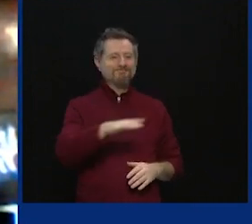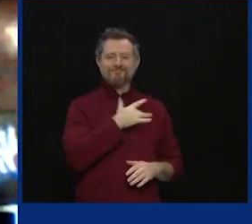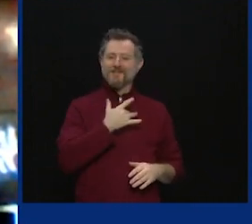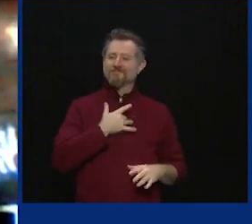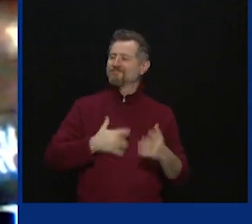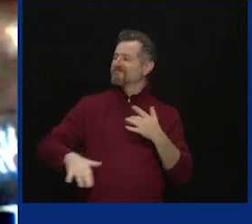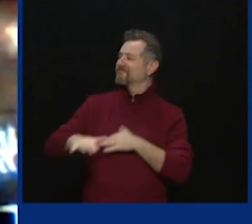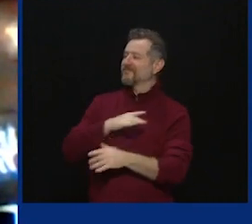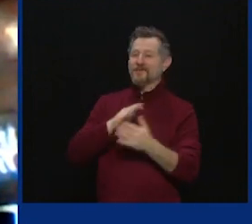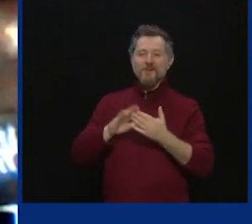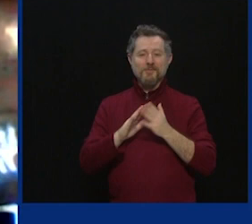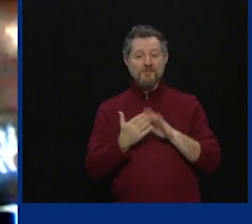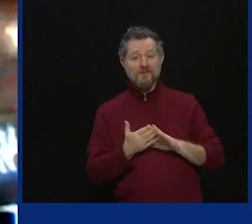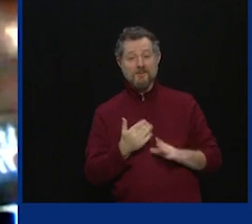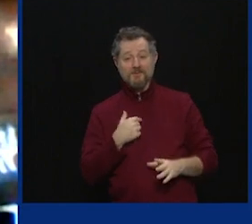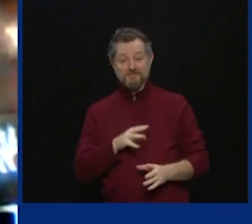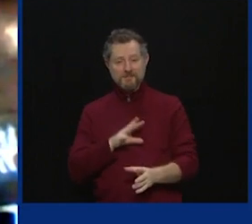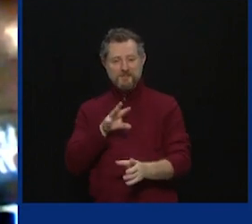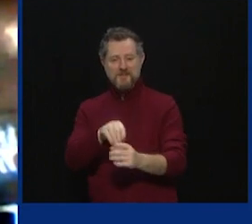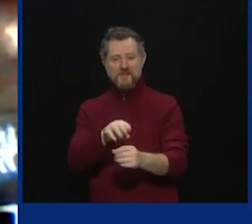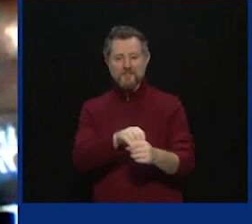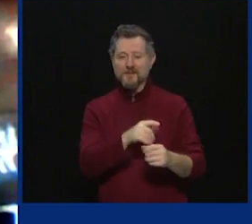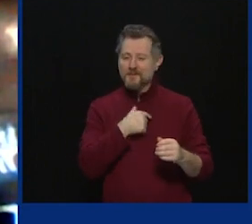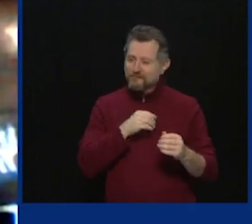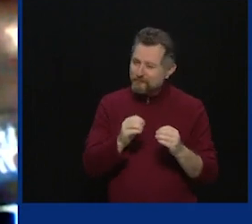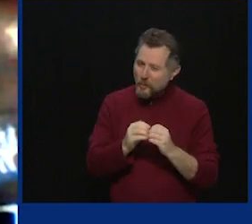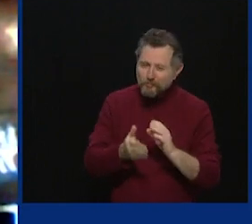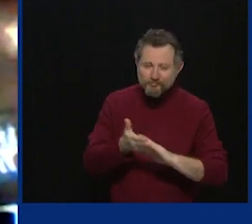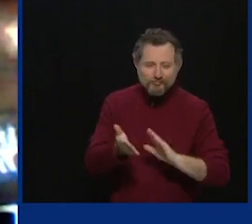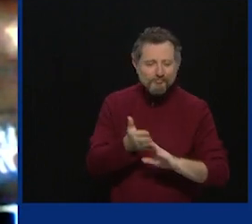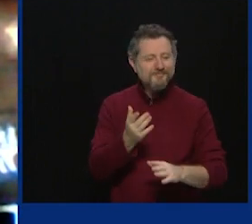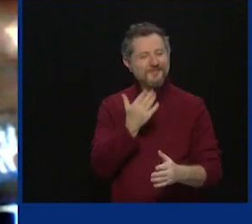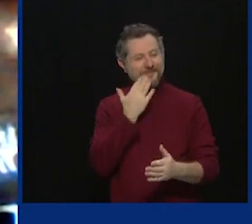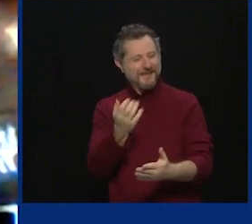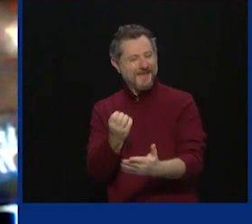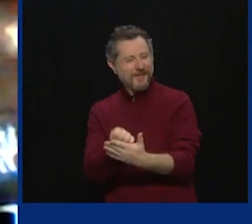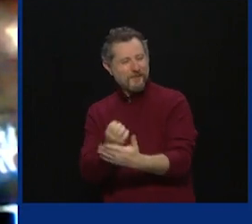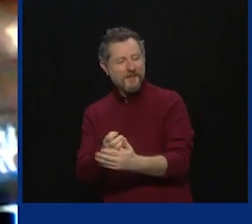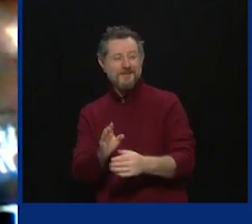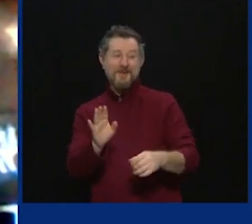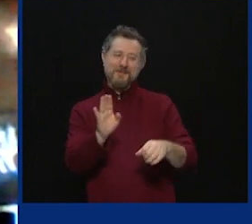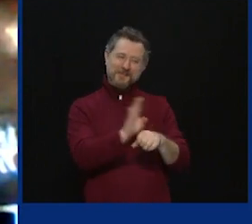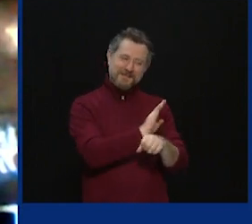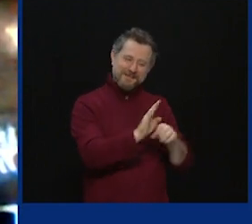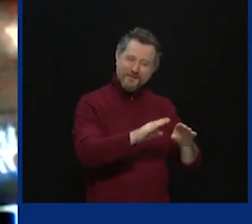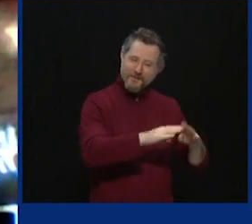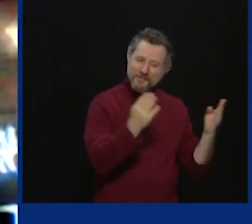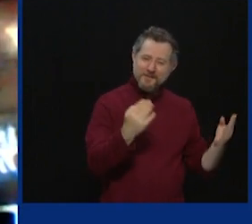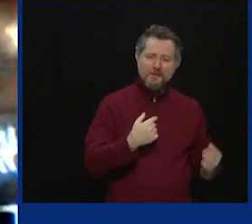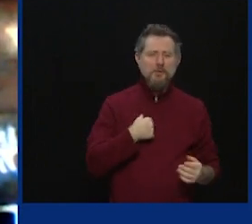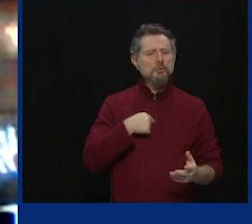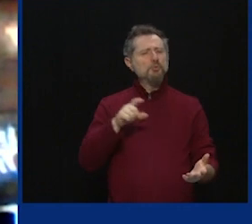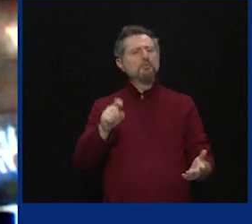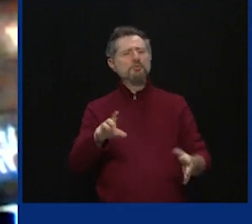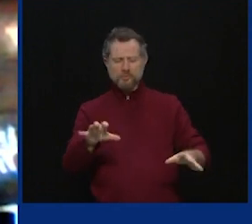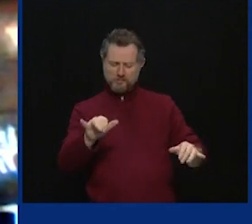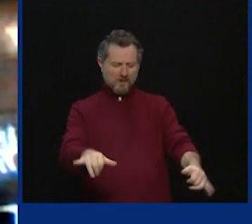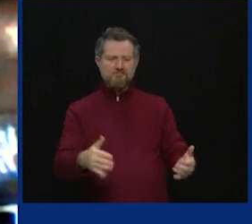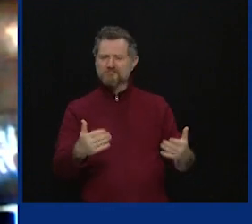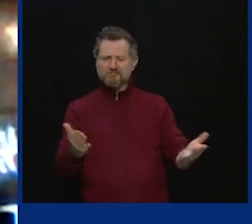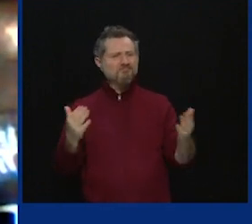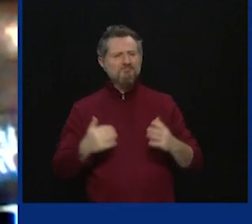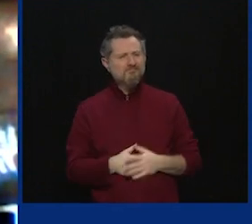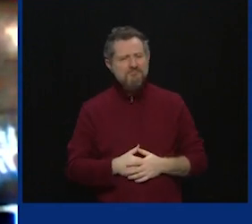order to participate and keep the economy going and keep businesses open, then I think that's what we should do. And again, I just thank the